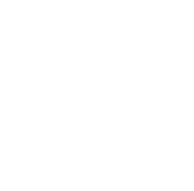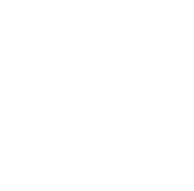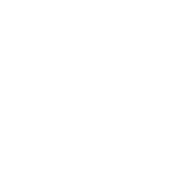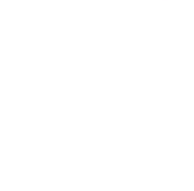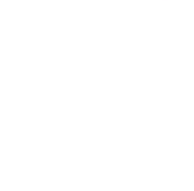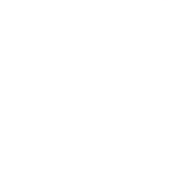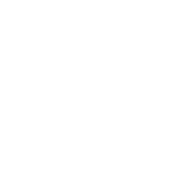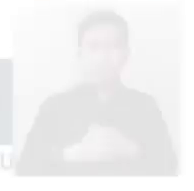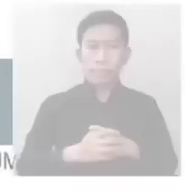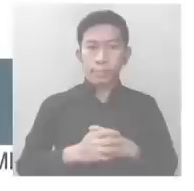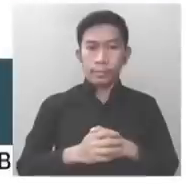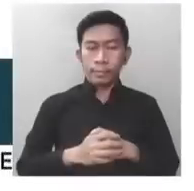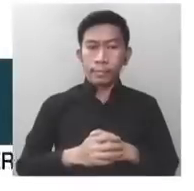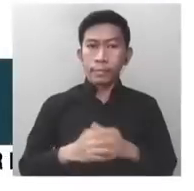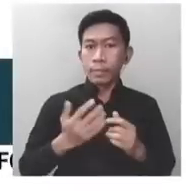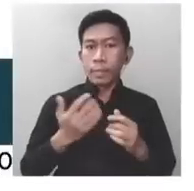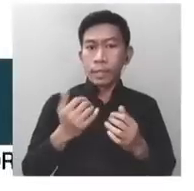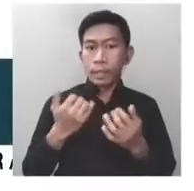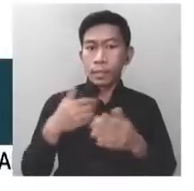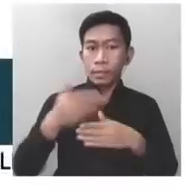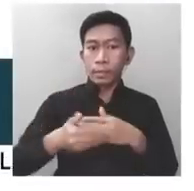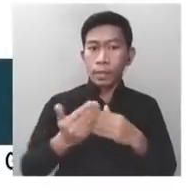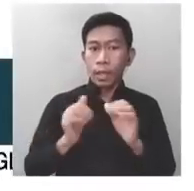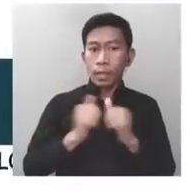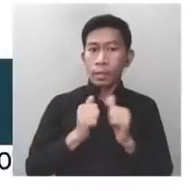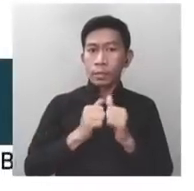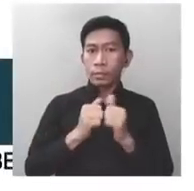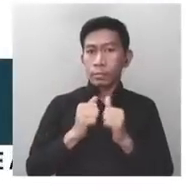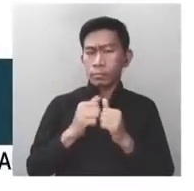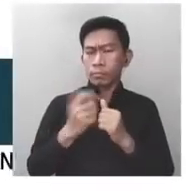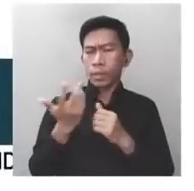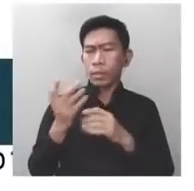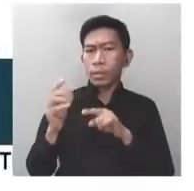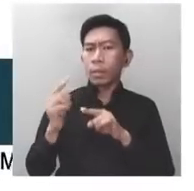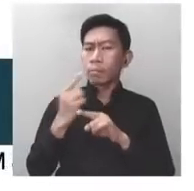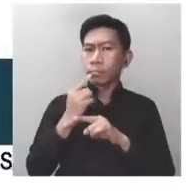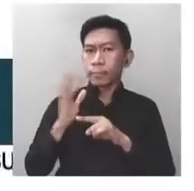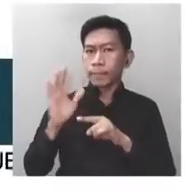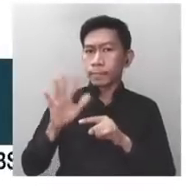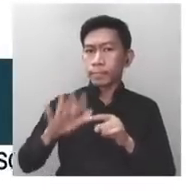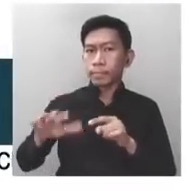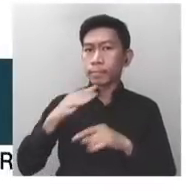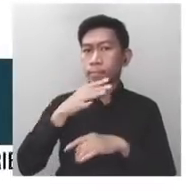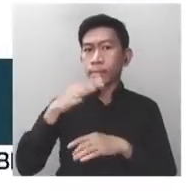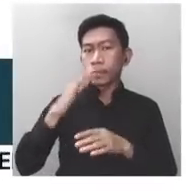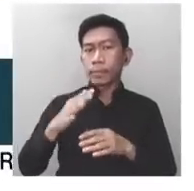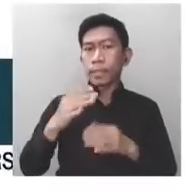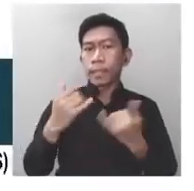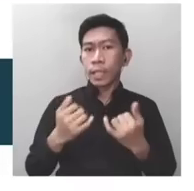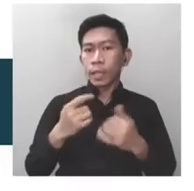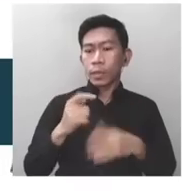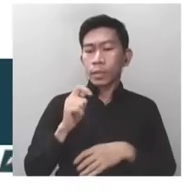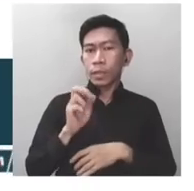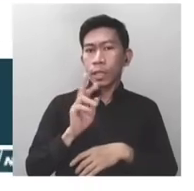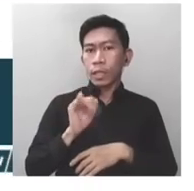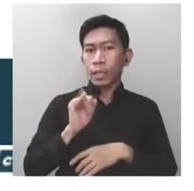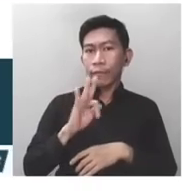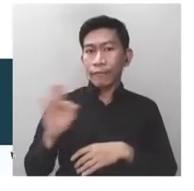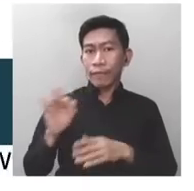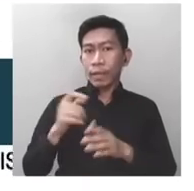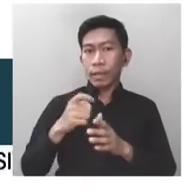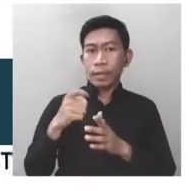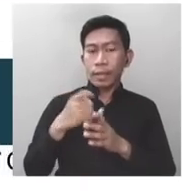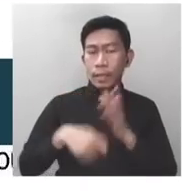to assure our farmers, of course, is that revenues of our tariff revenues will again